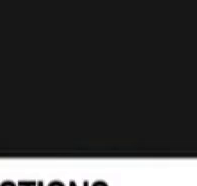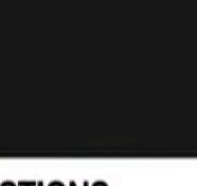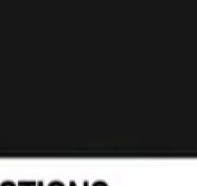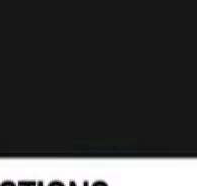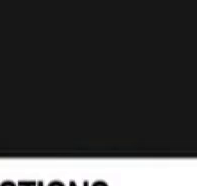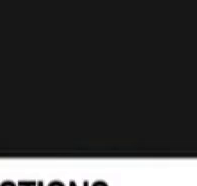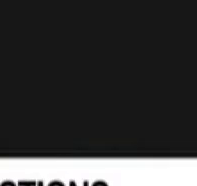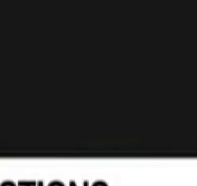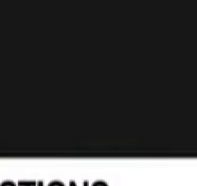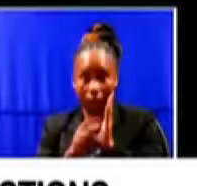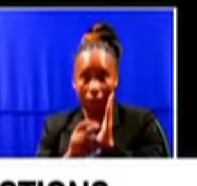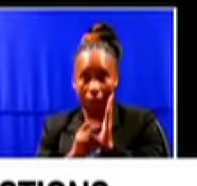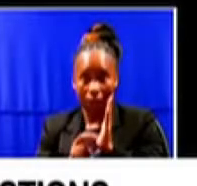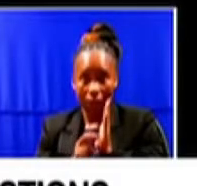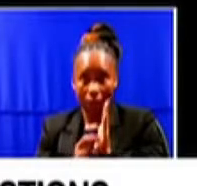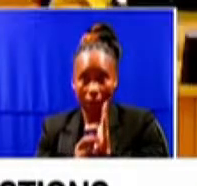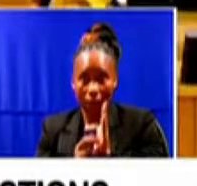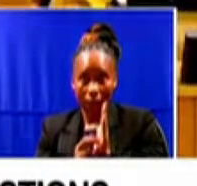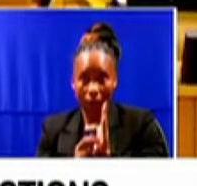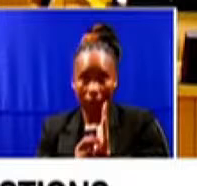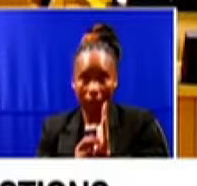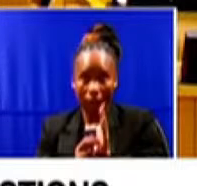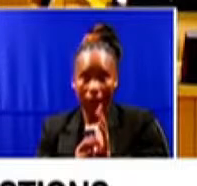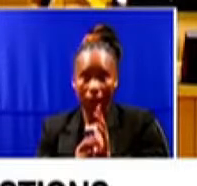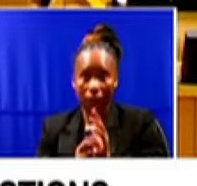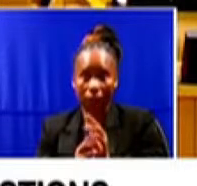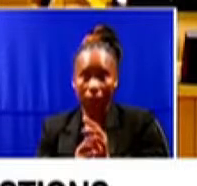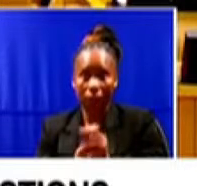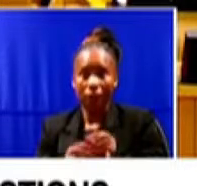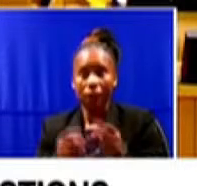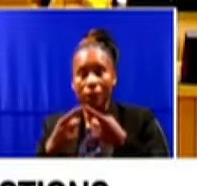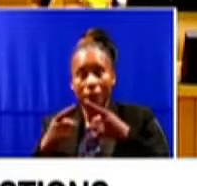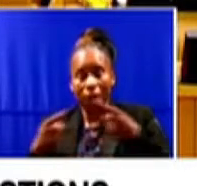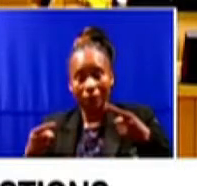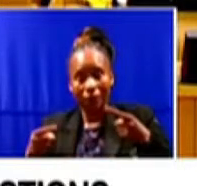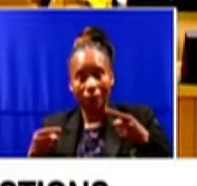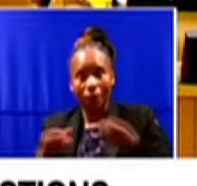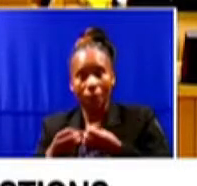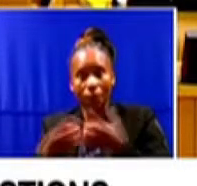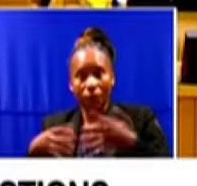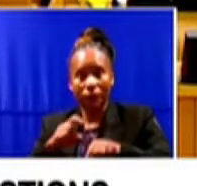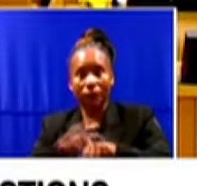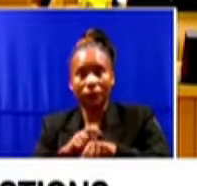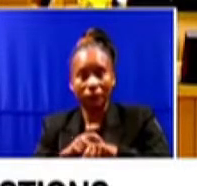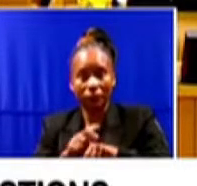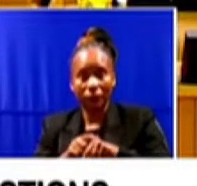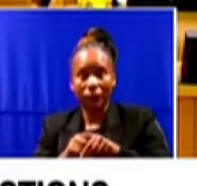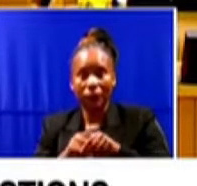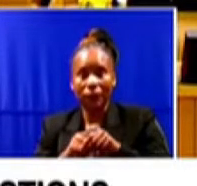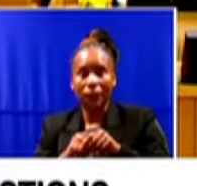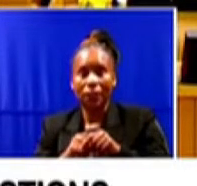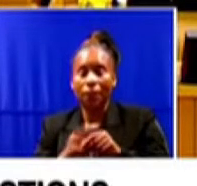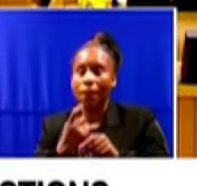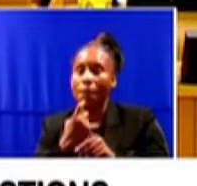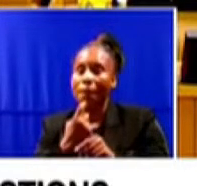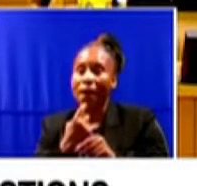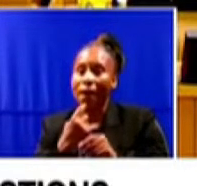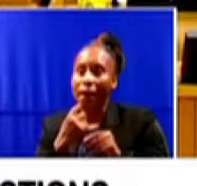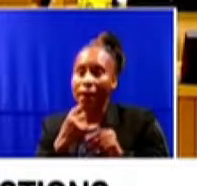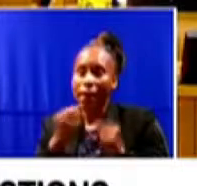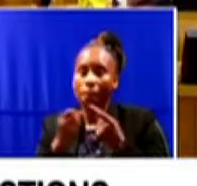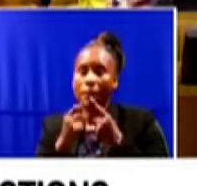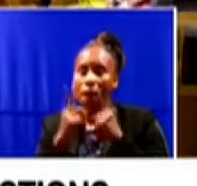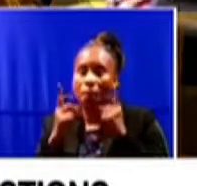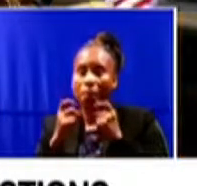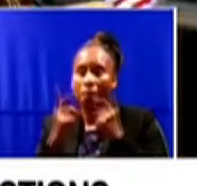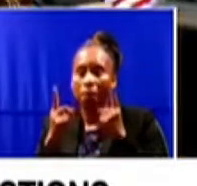had several times opened the mic without being recognized. Yeah. Deputy Speaker, may you please take action on that because it's a